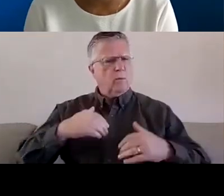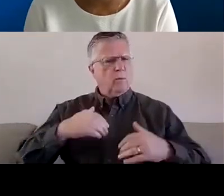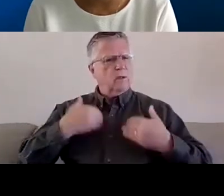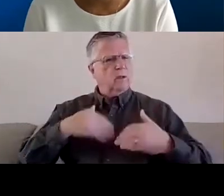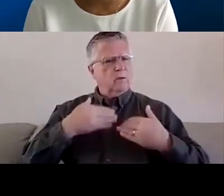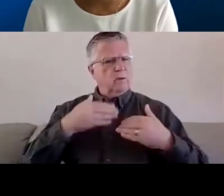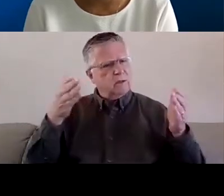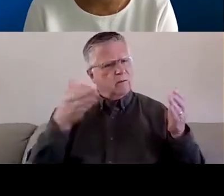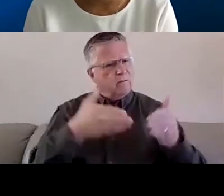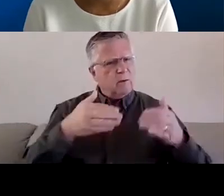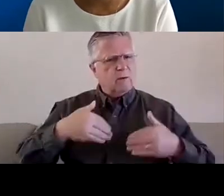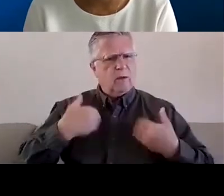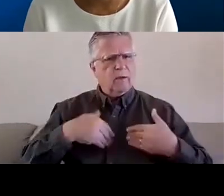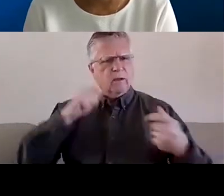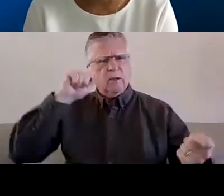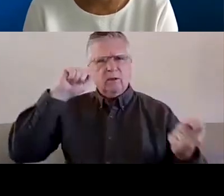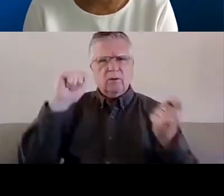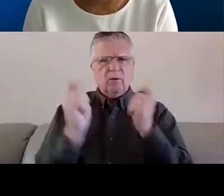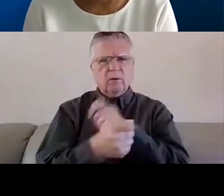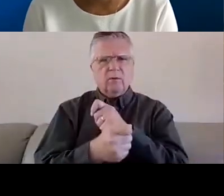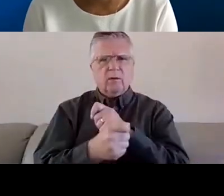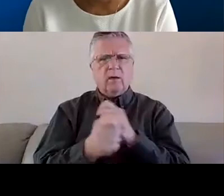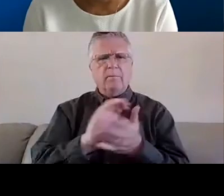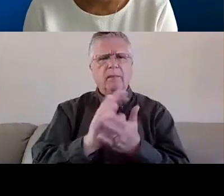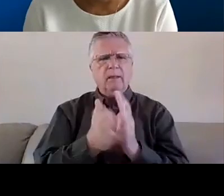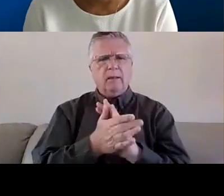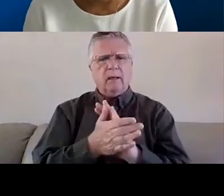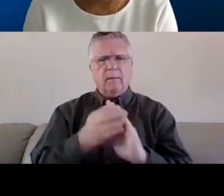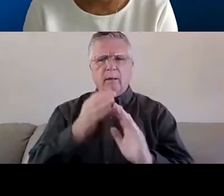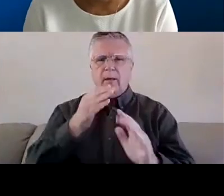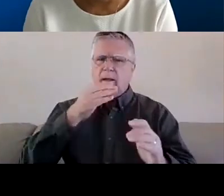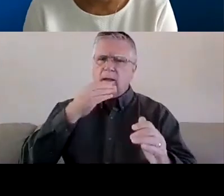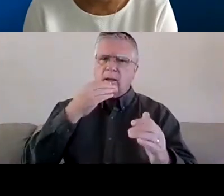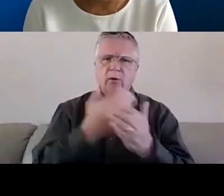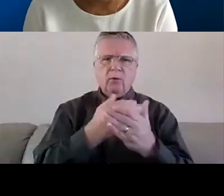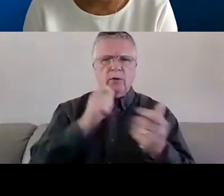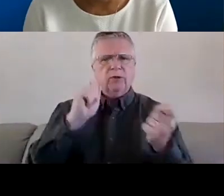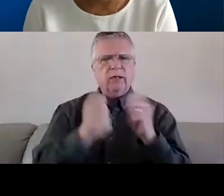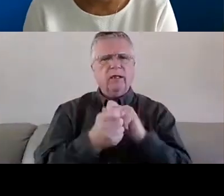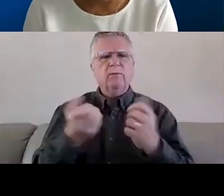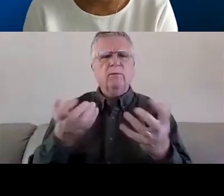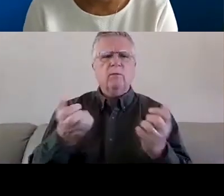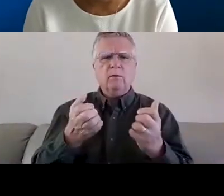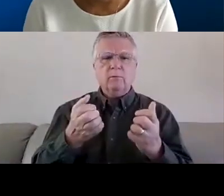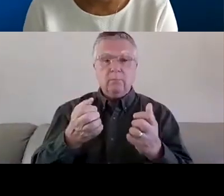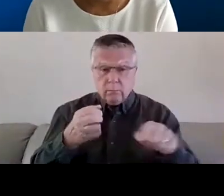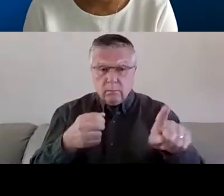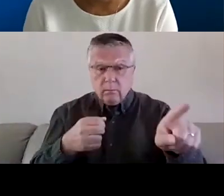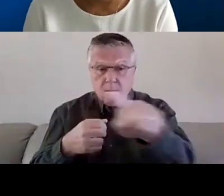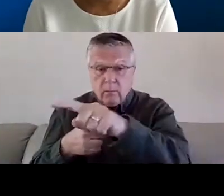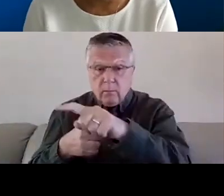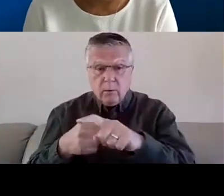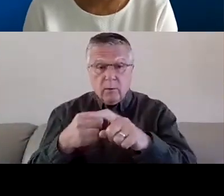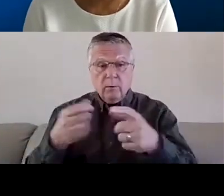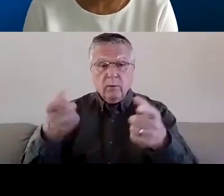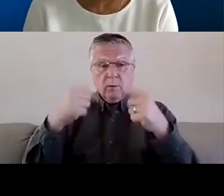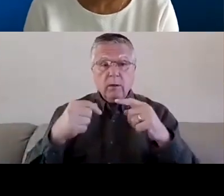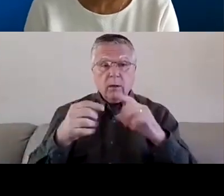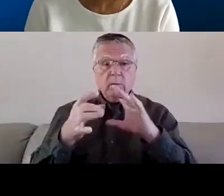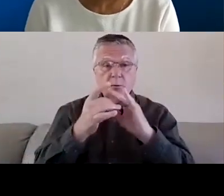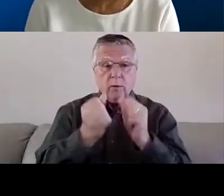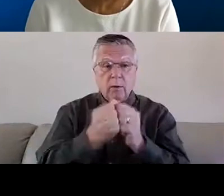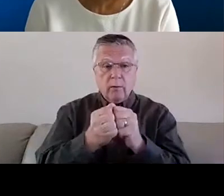it around and be the change we wish to see in the world. Will you join me? Will you do what is necessary to